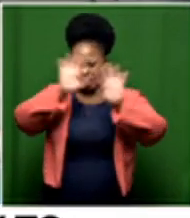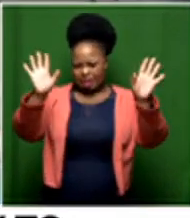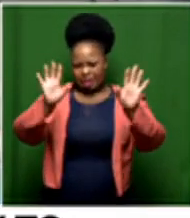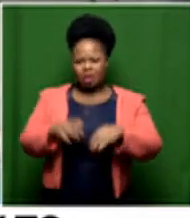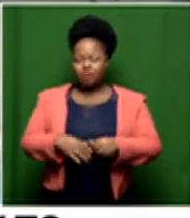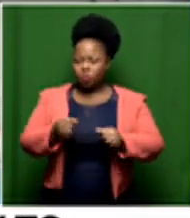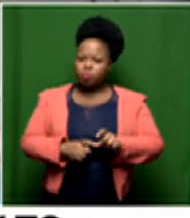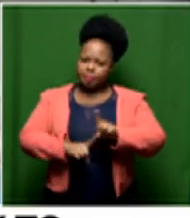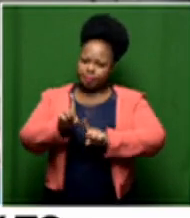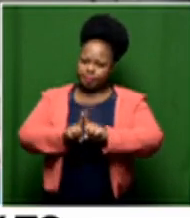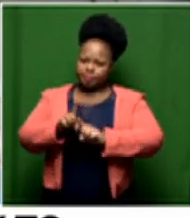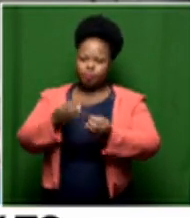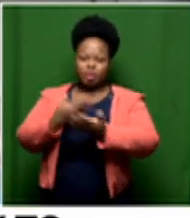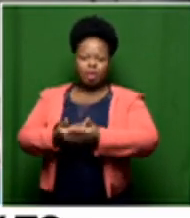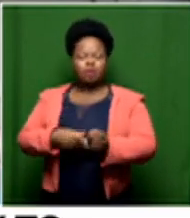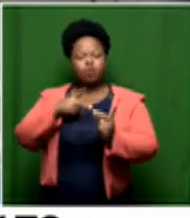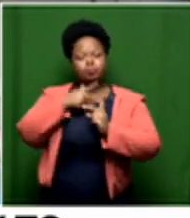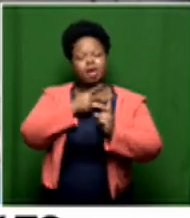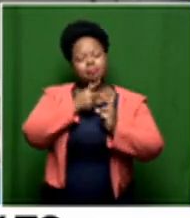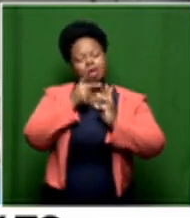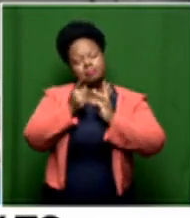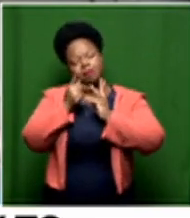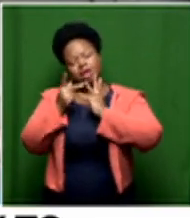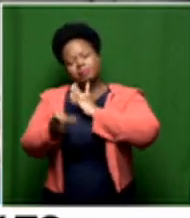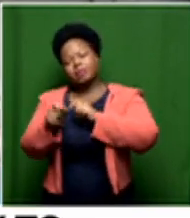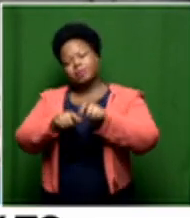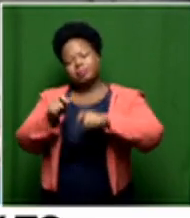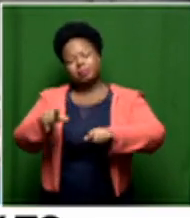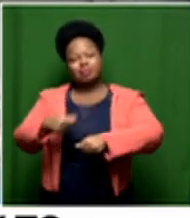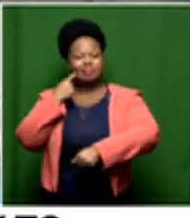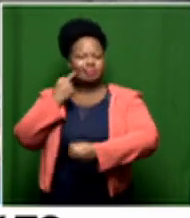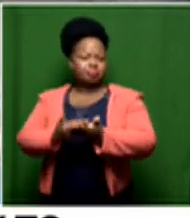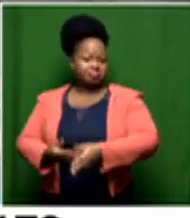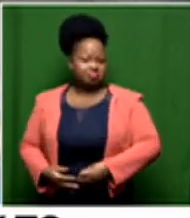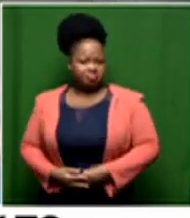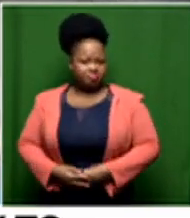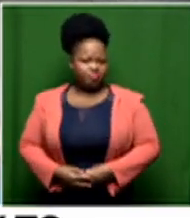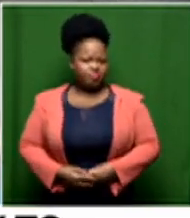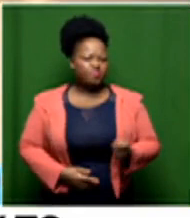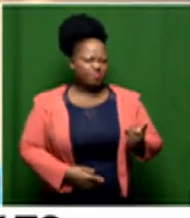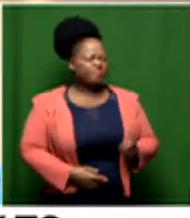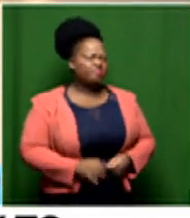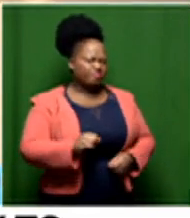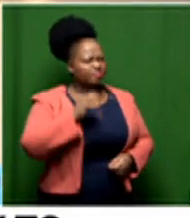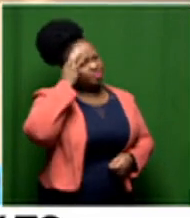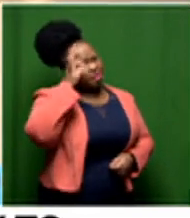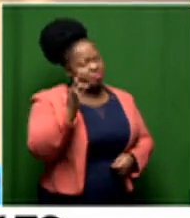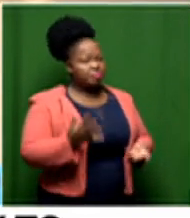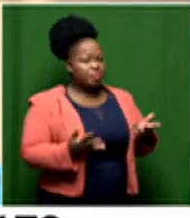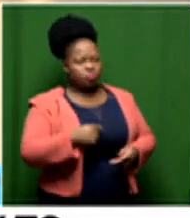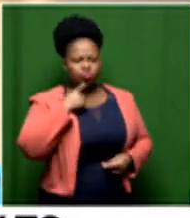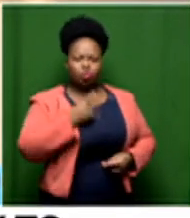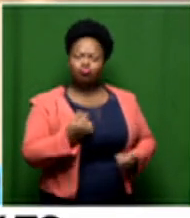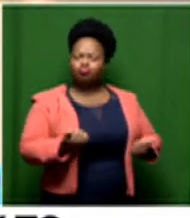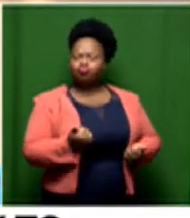foundations for a successful vaccine rollout when we obtain it. Yeah. Government would argue and say that they have already